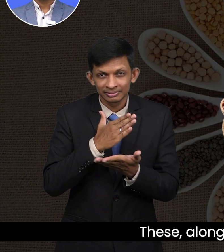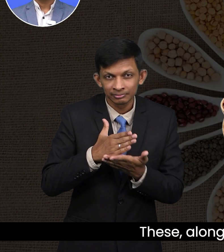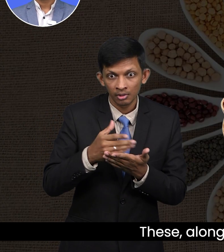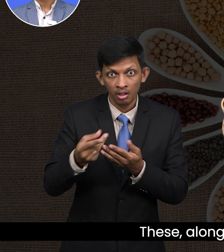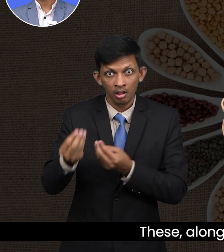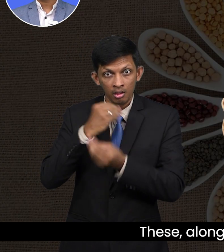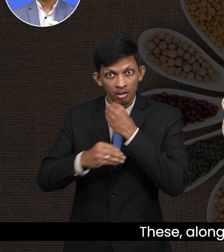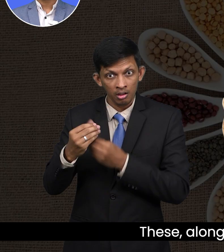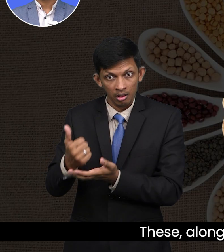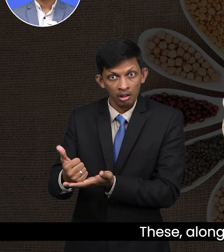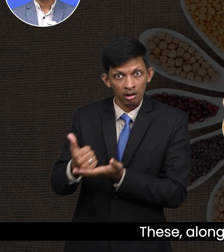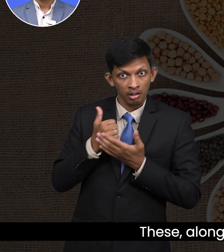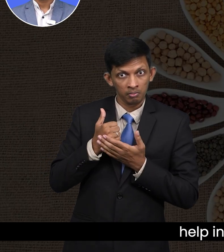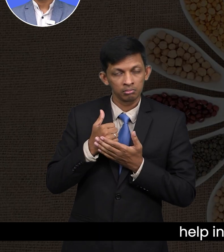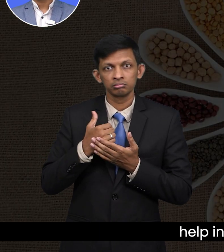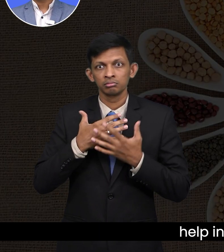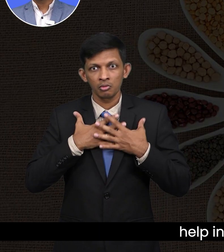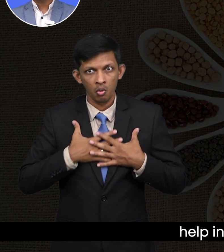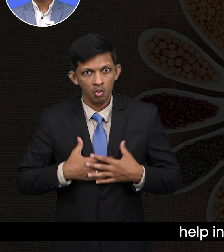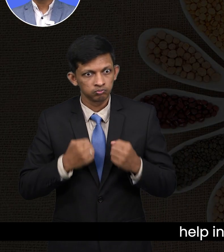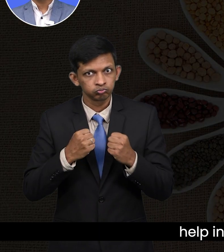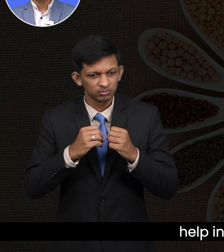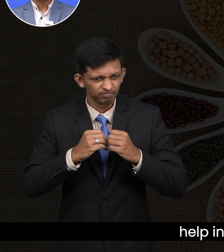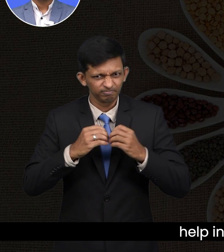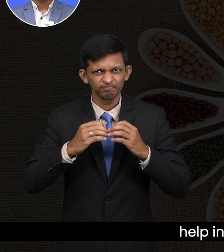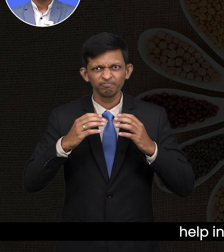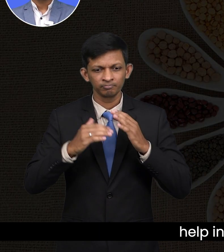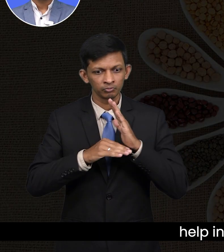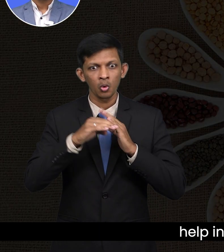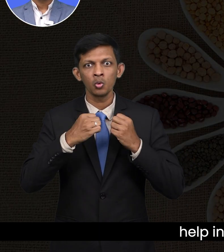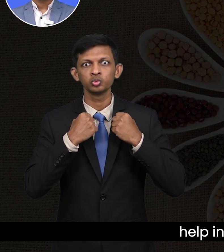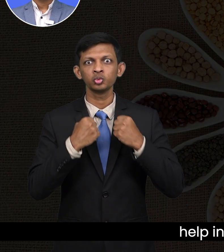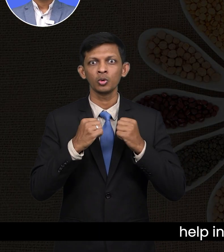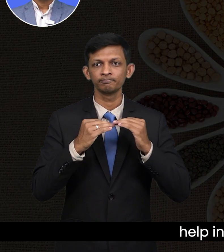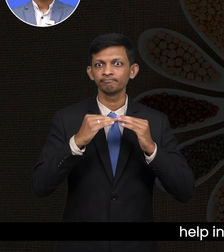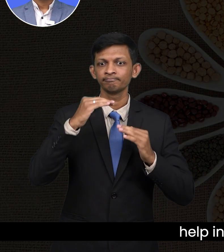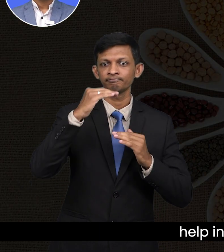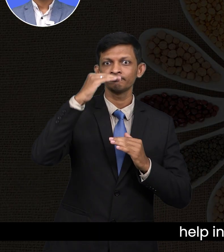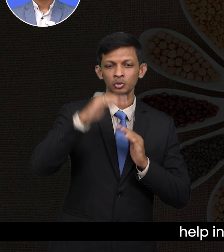eggs, and meat, help in our physical growth.